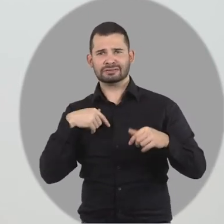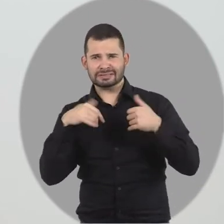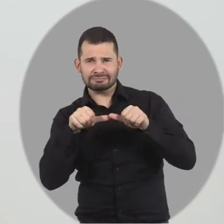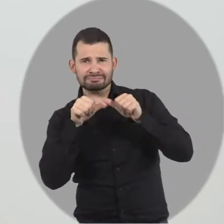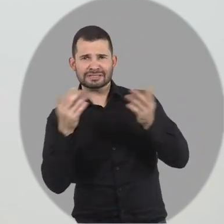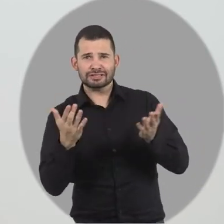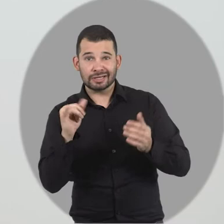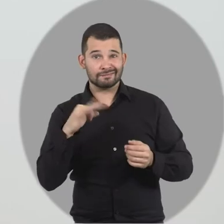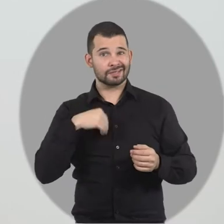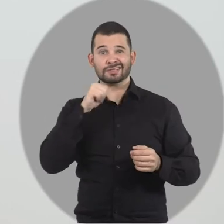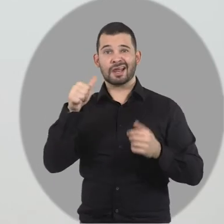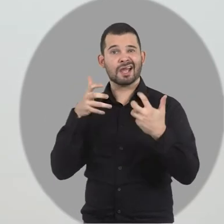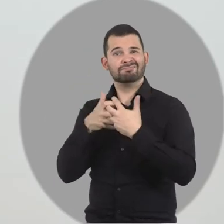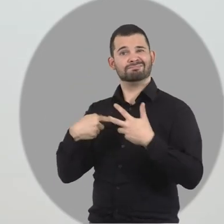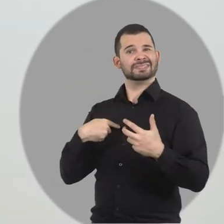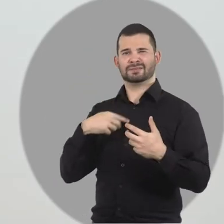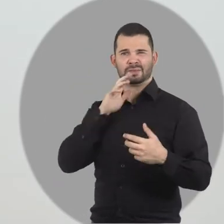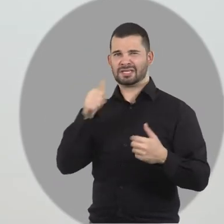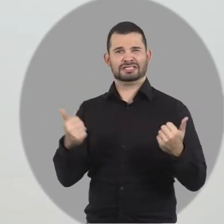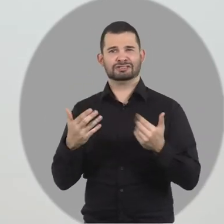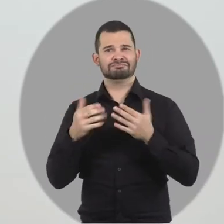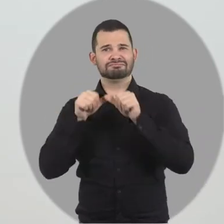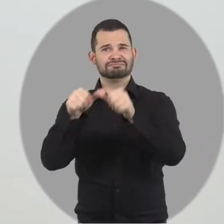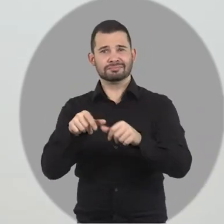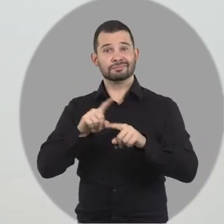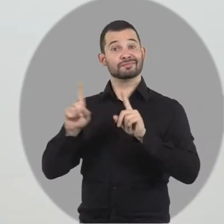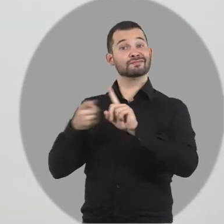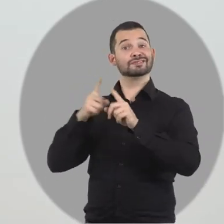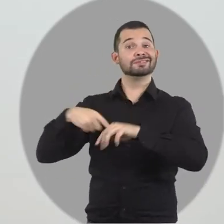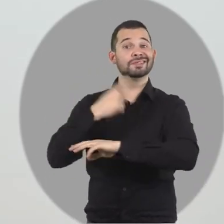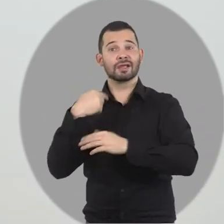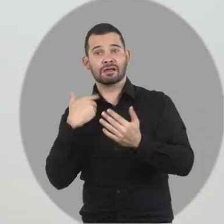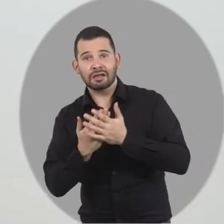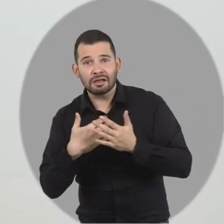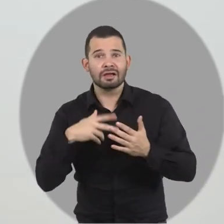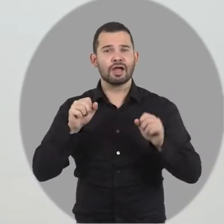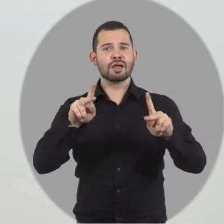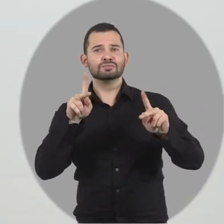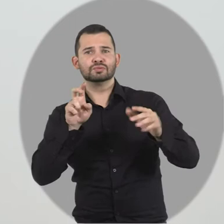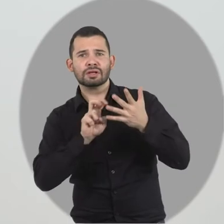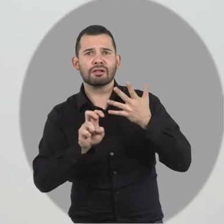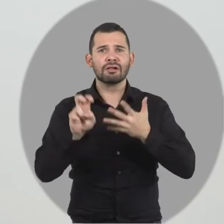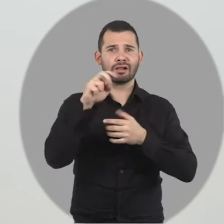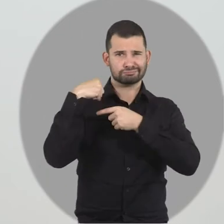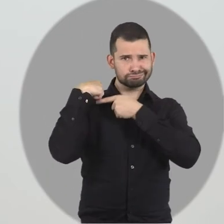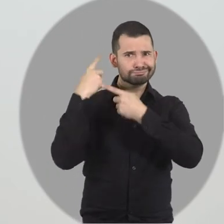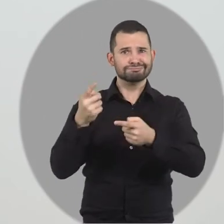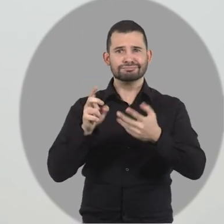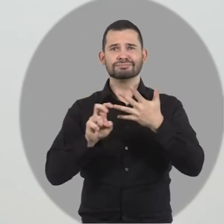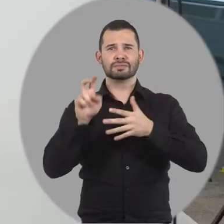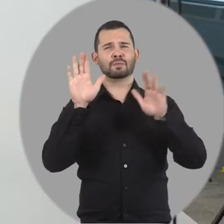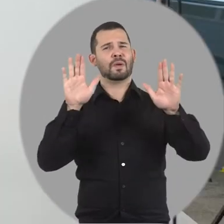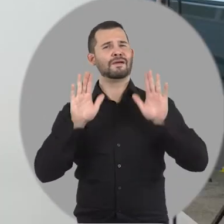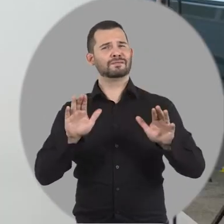way. I'd move on. Ever since I got here day one, it's been people looking to expand my career, expand my interests, and kind of get to the